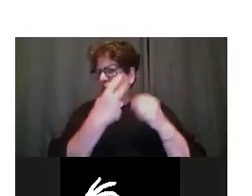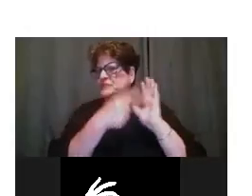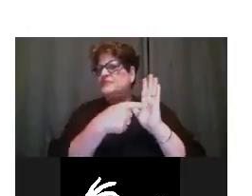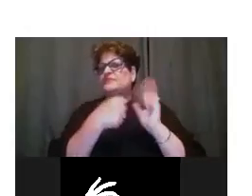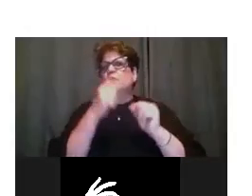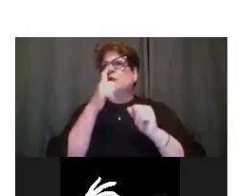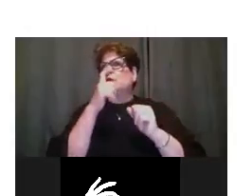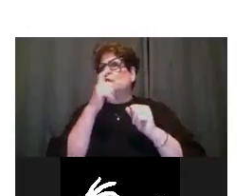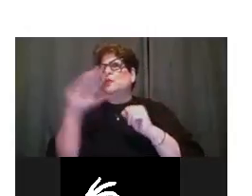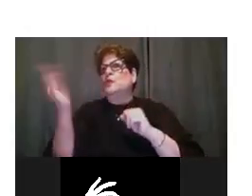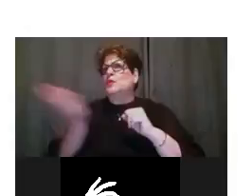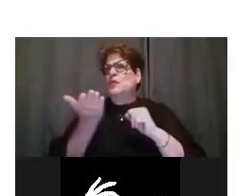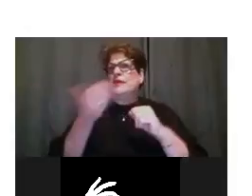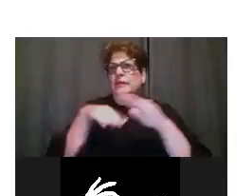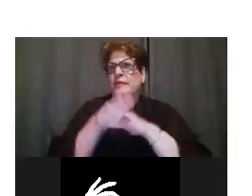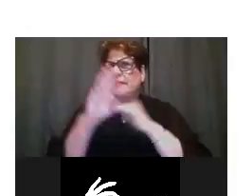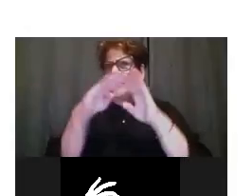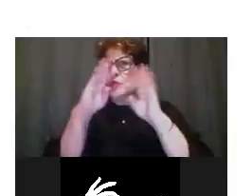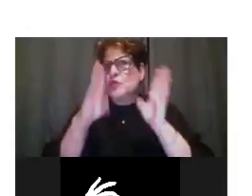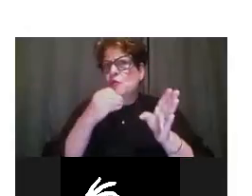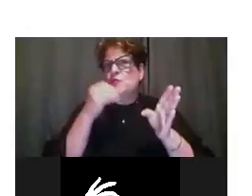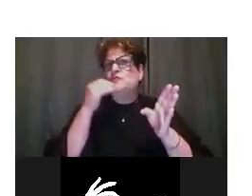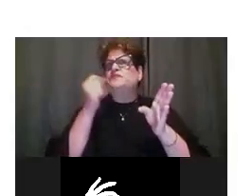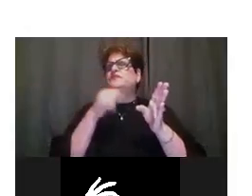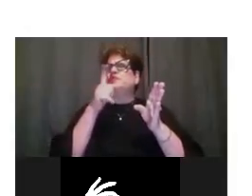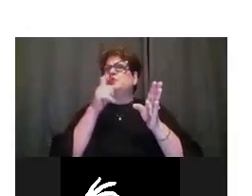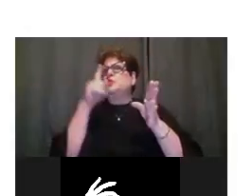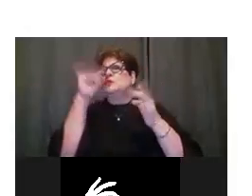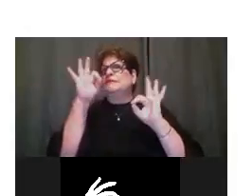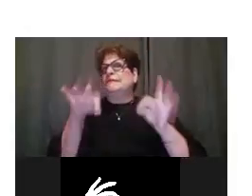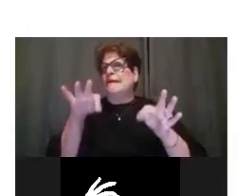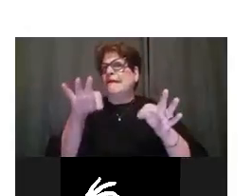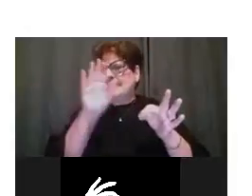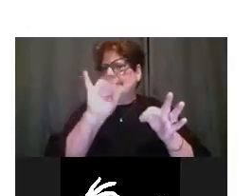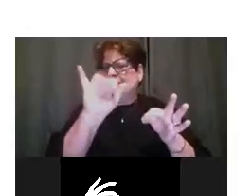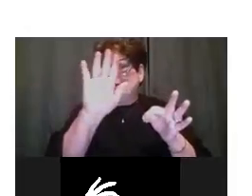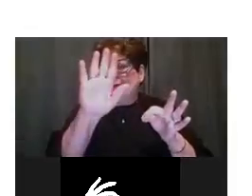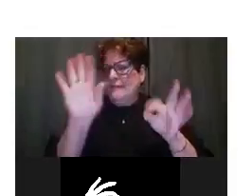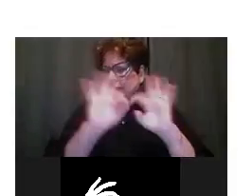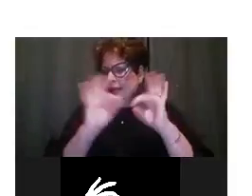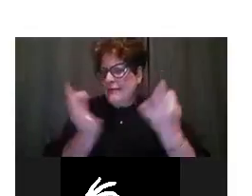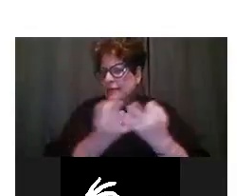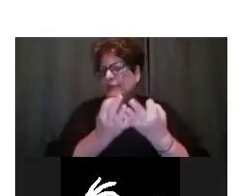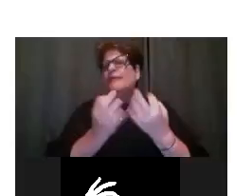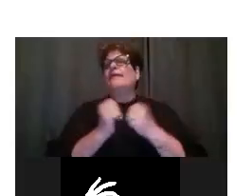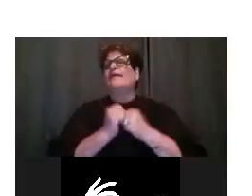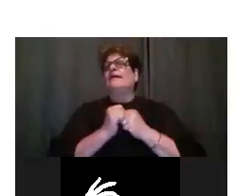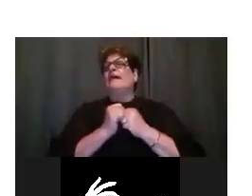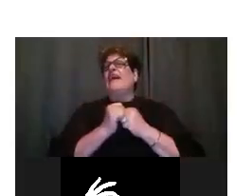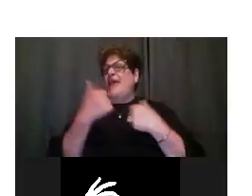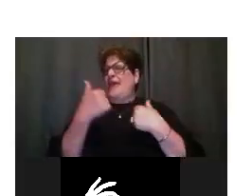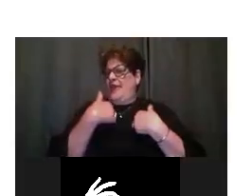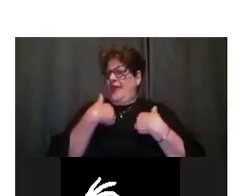home, who makes different decisions in the family. And I just wanted to share that example of